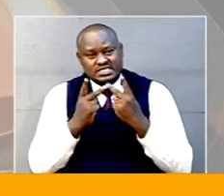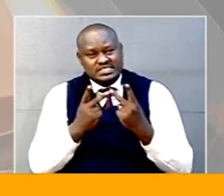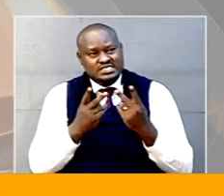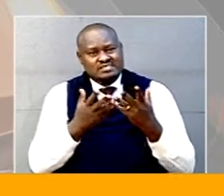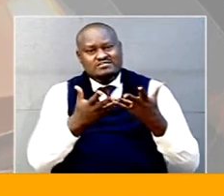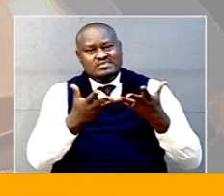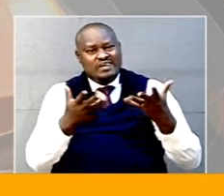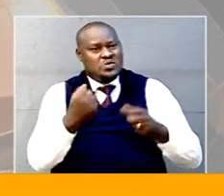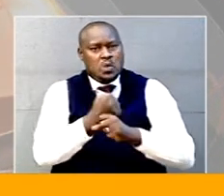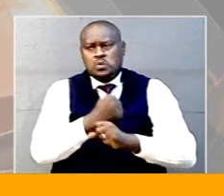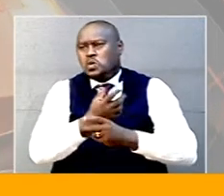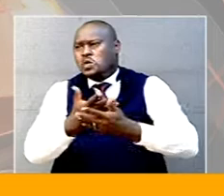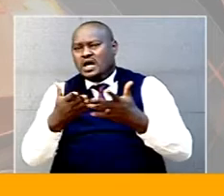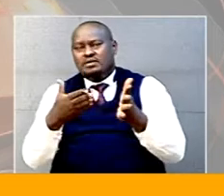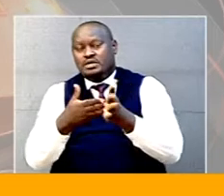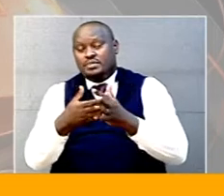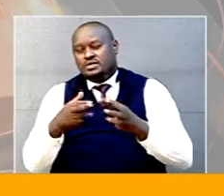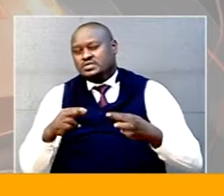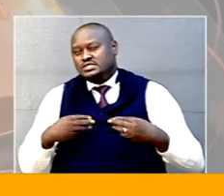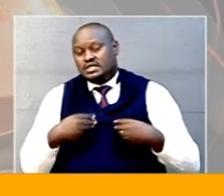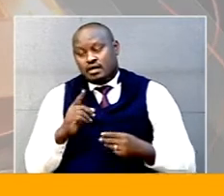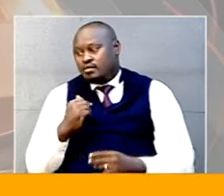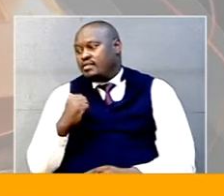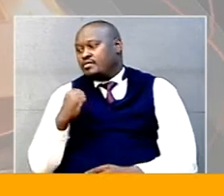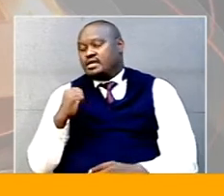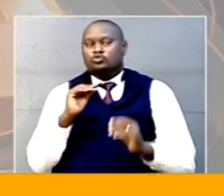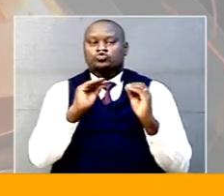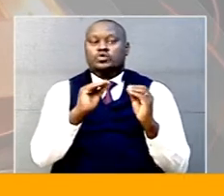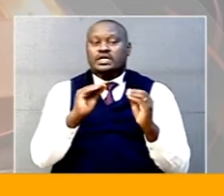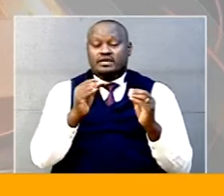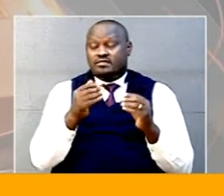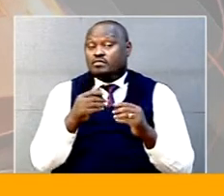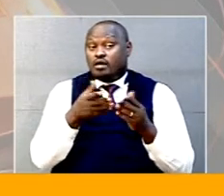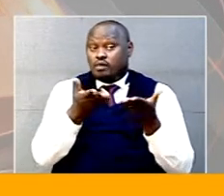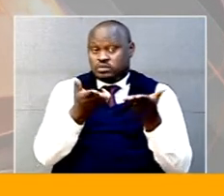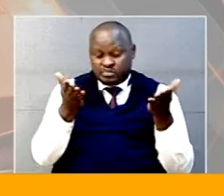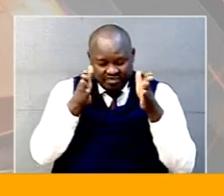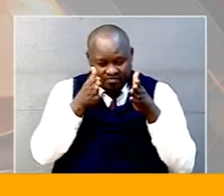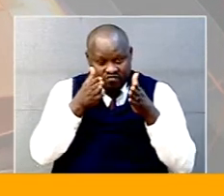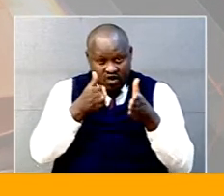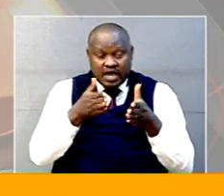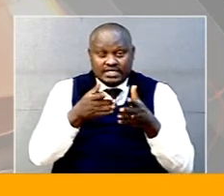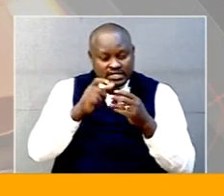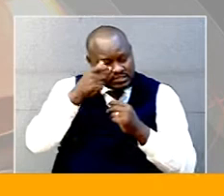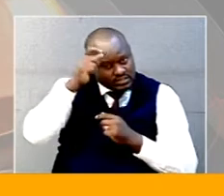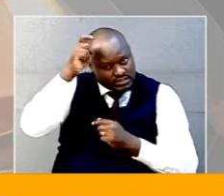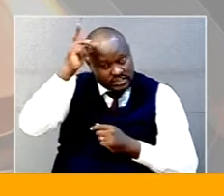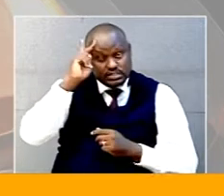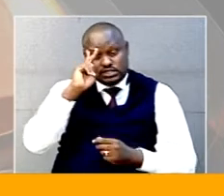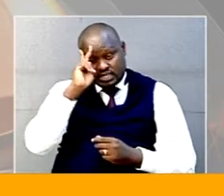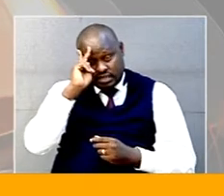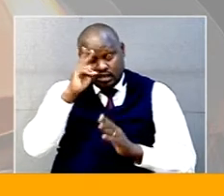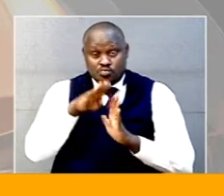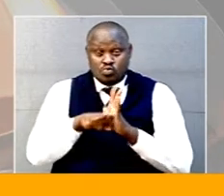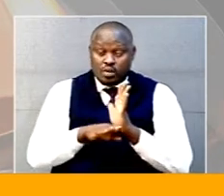no results. This was during the last ideological training of the year under the gaining scale arrangement held in